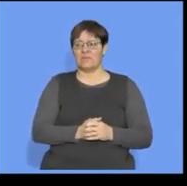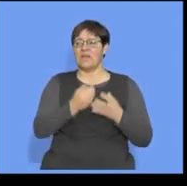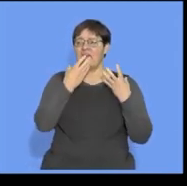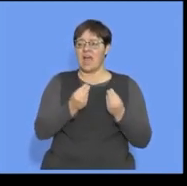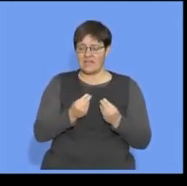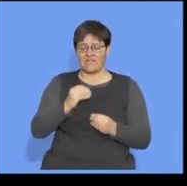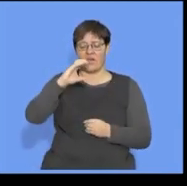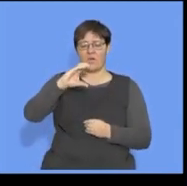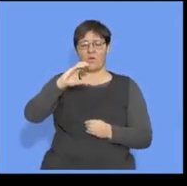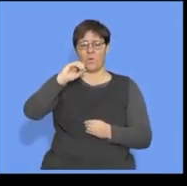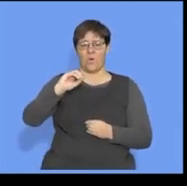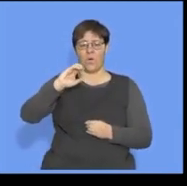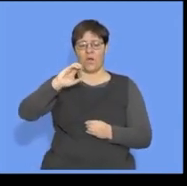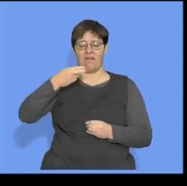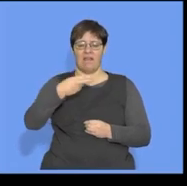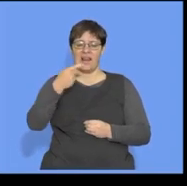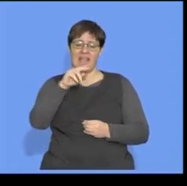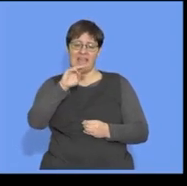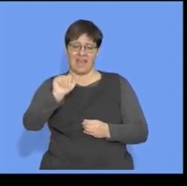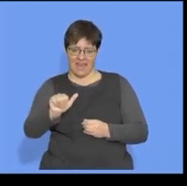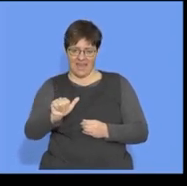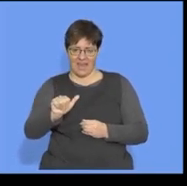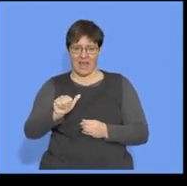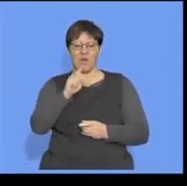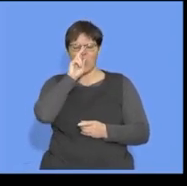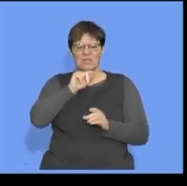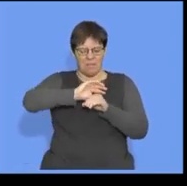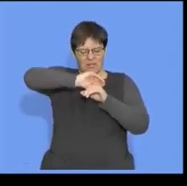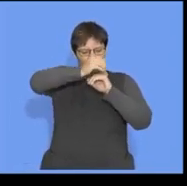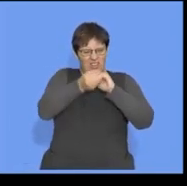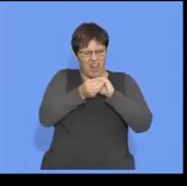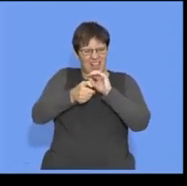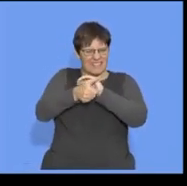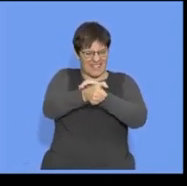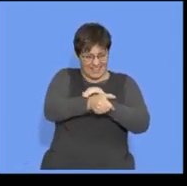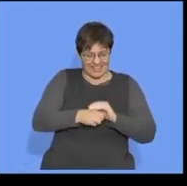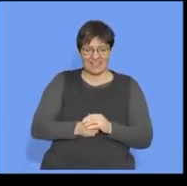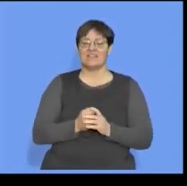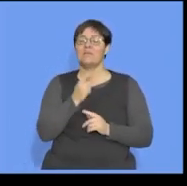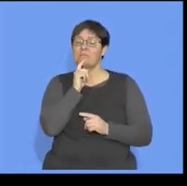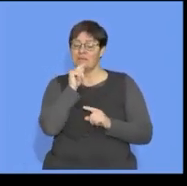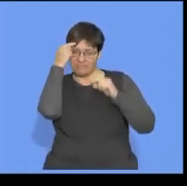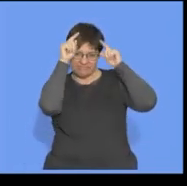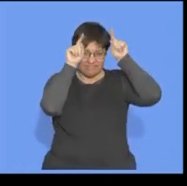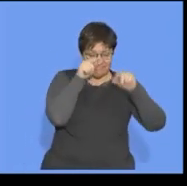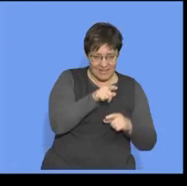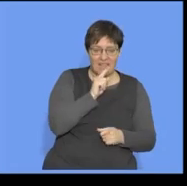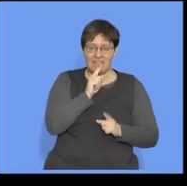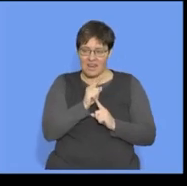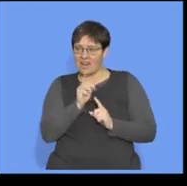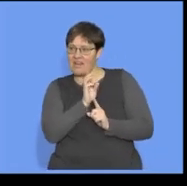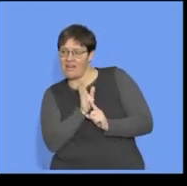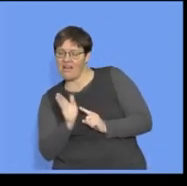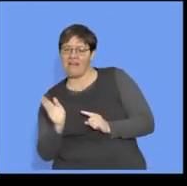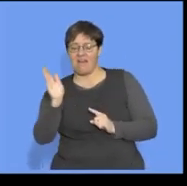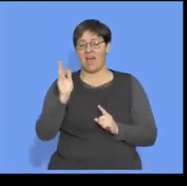then we've got this one that looks like a snail, which is the cochlea, and then this nerve that goes into the